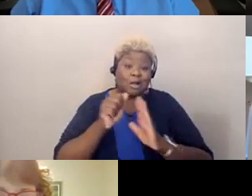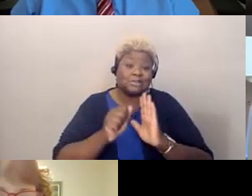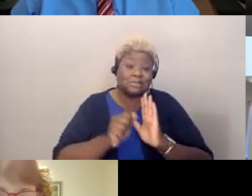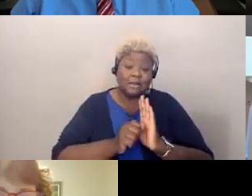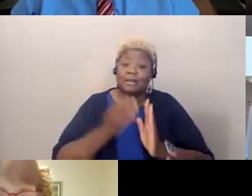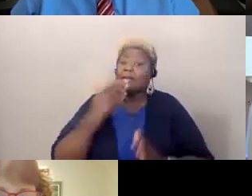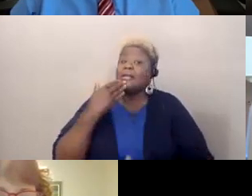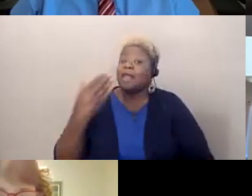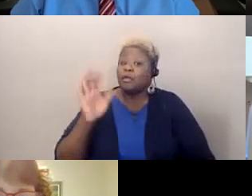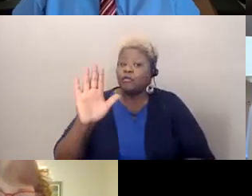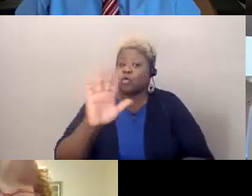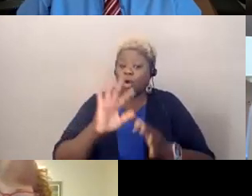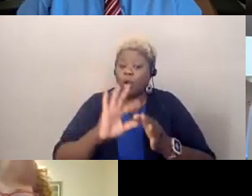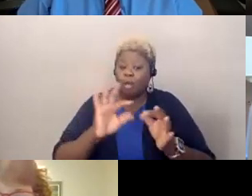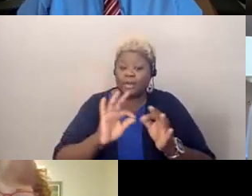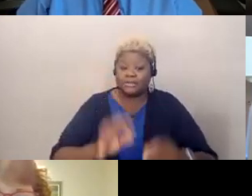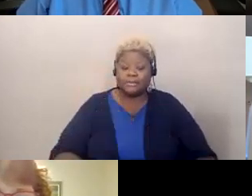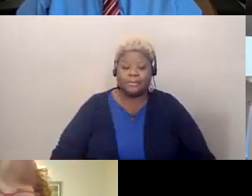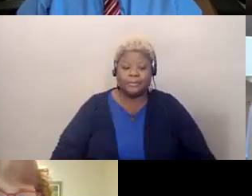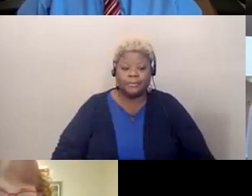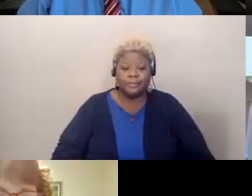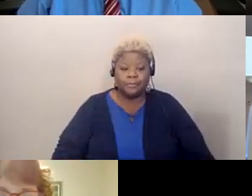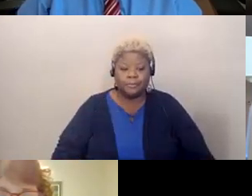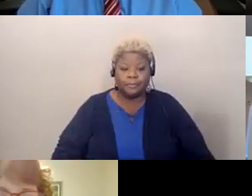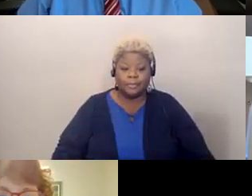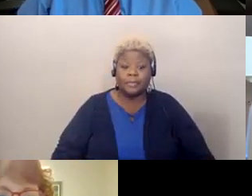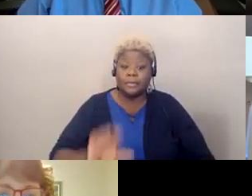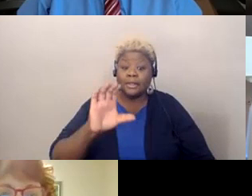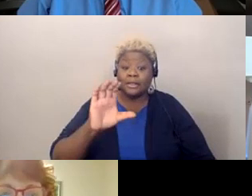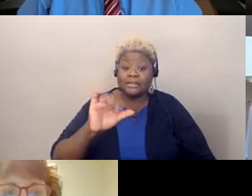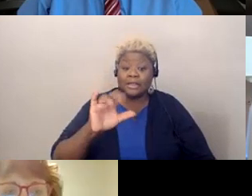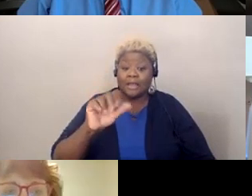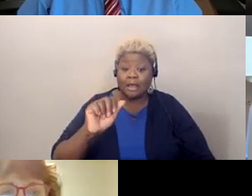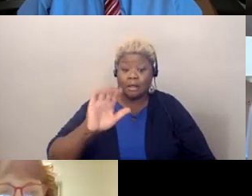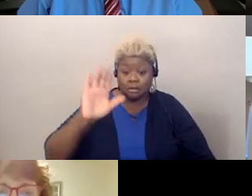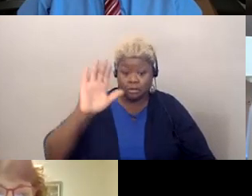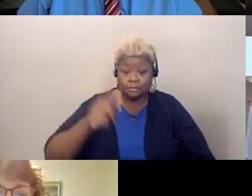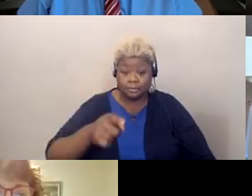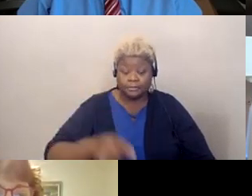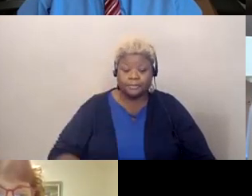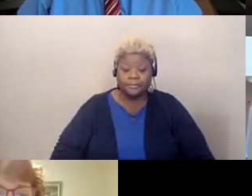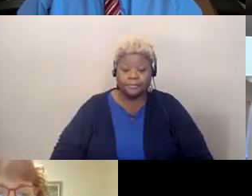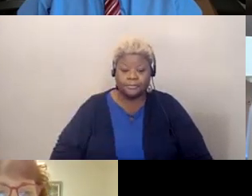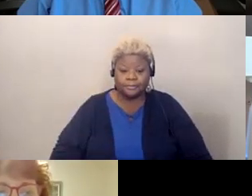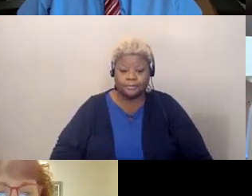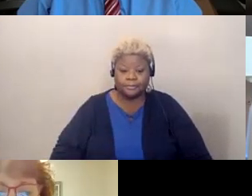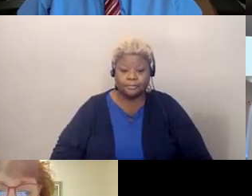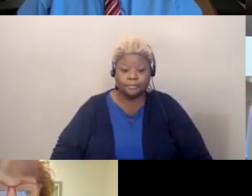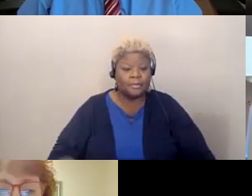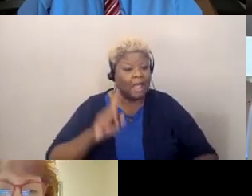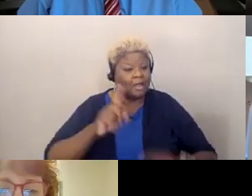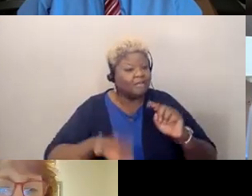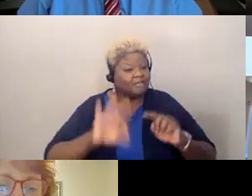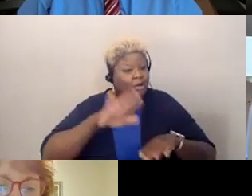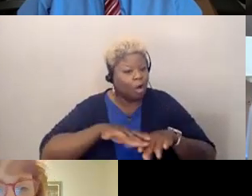And thank you for your comments. Yes, thank you. Cynthia Elliott had her hands up as well. Cynthia. I couldn't find it